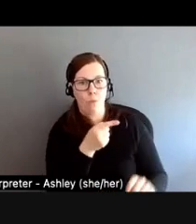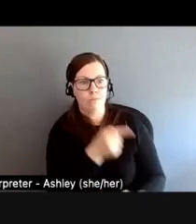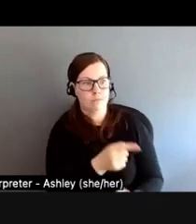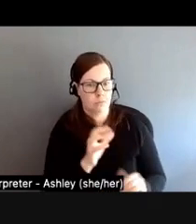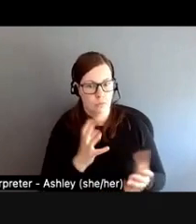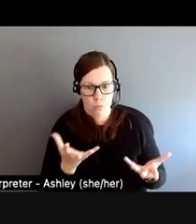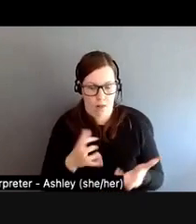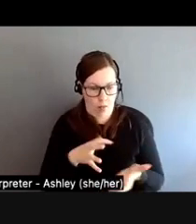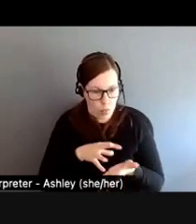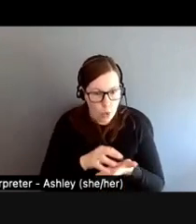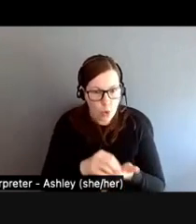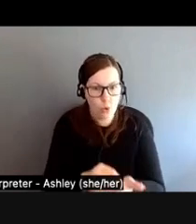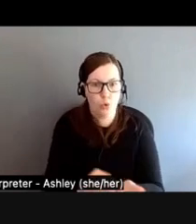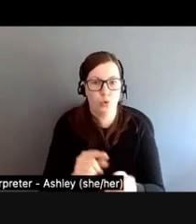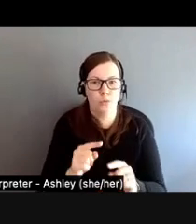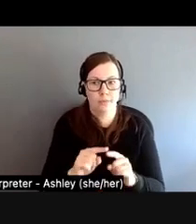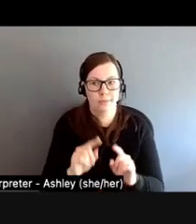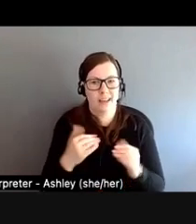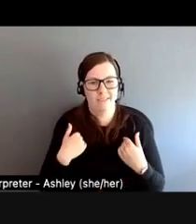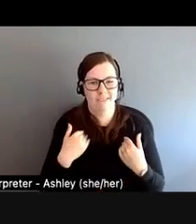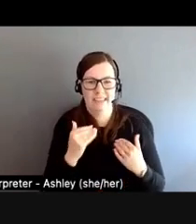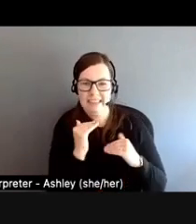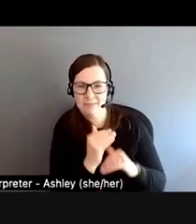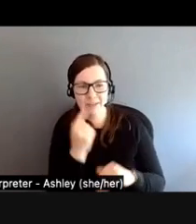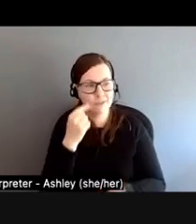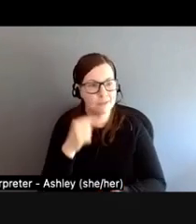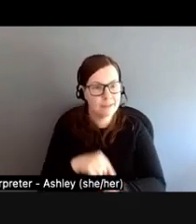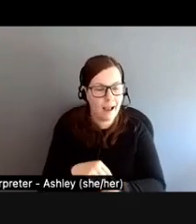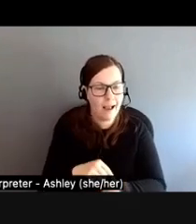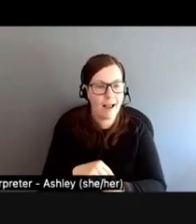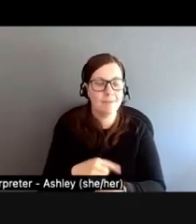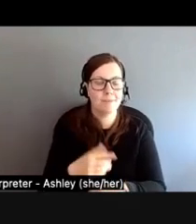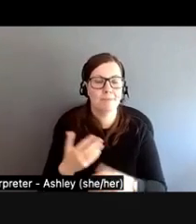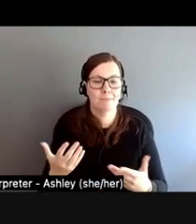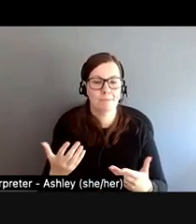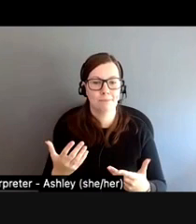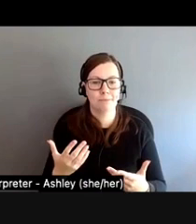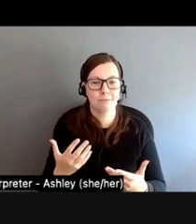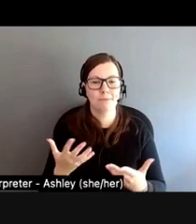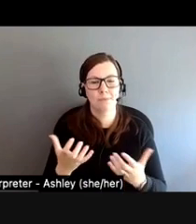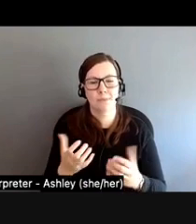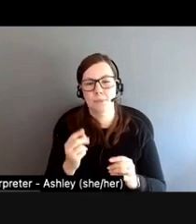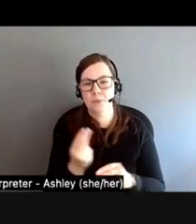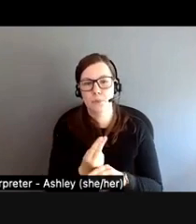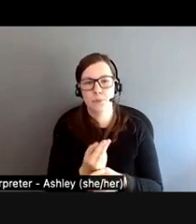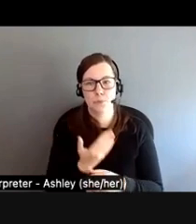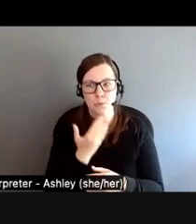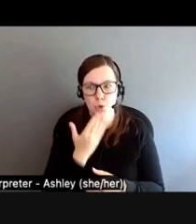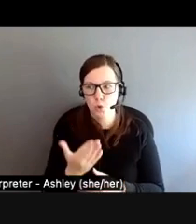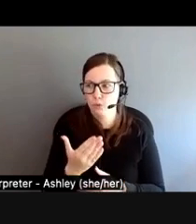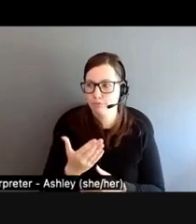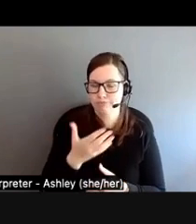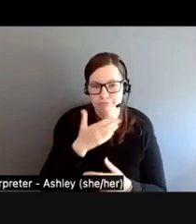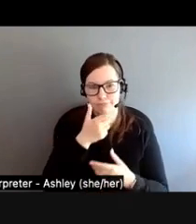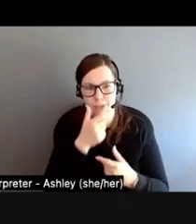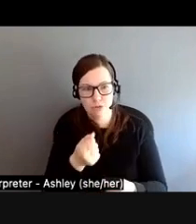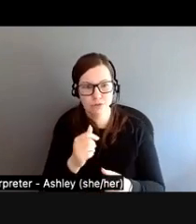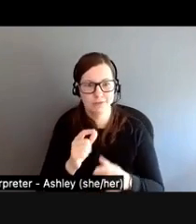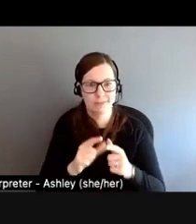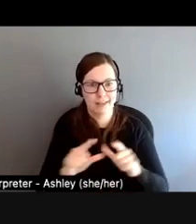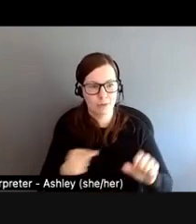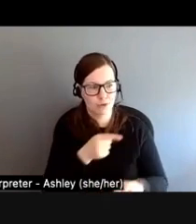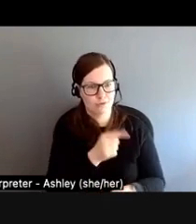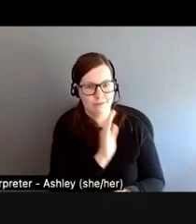the right time and concise with a vivid language. The other challenge, again,